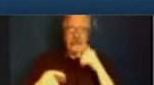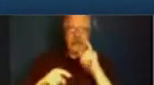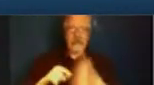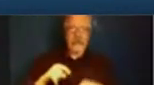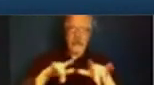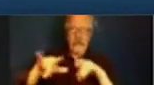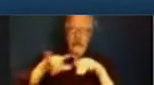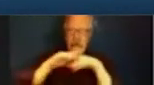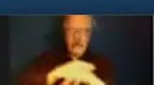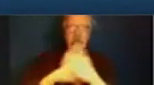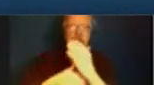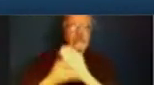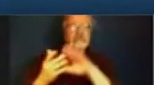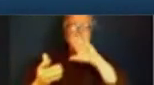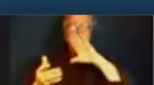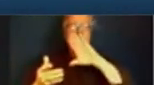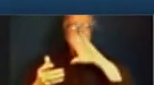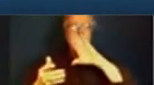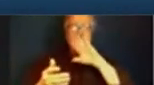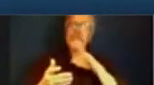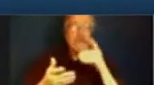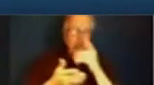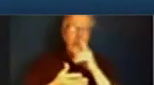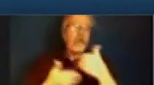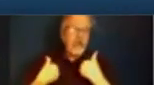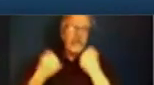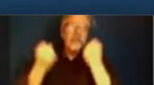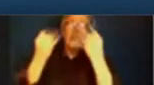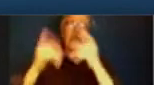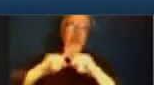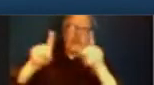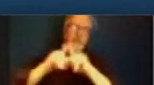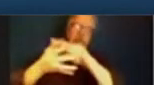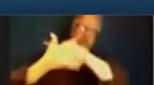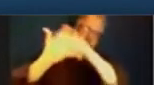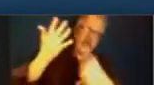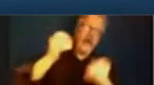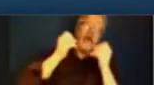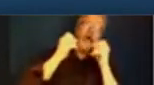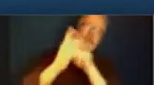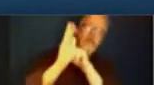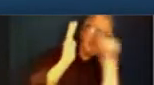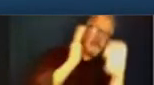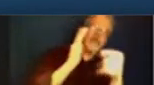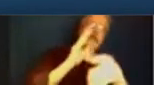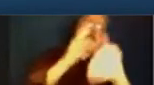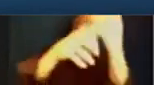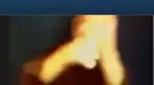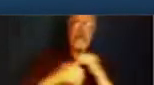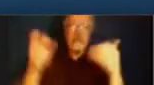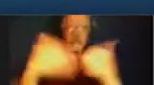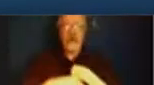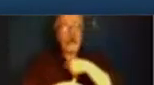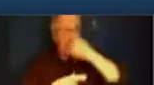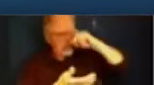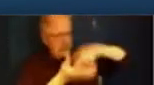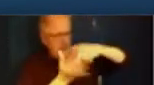reasons. However locals best need to do to reach people in their community, we want them to be able to do that.